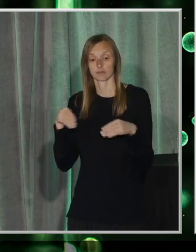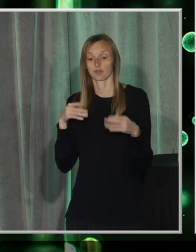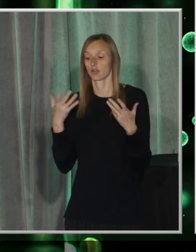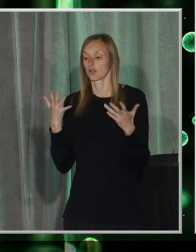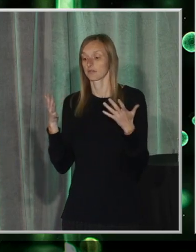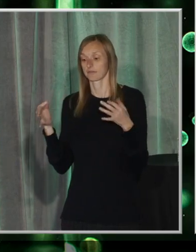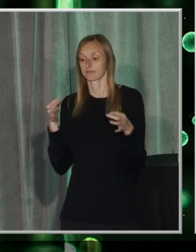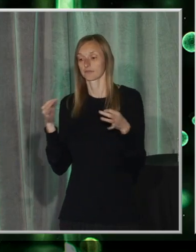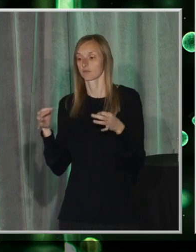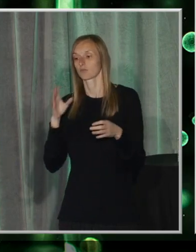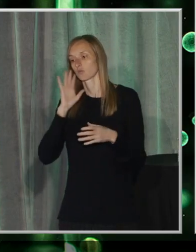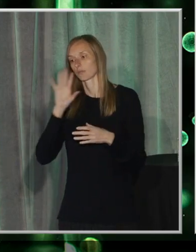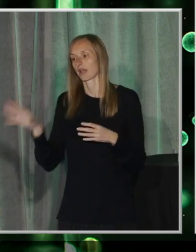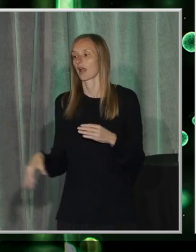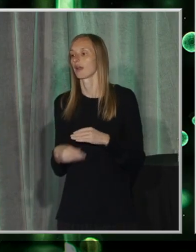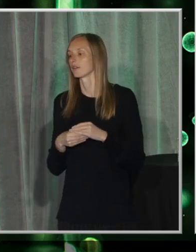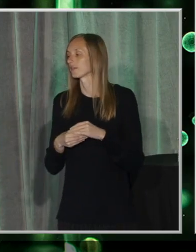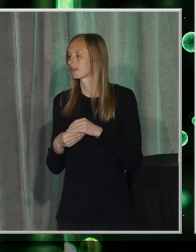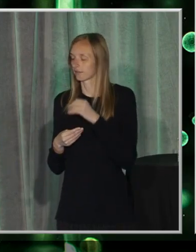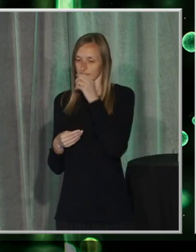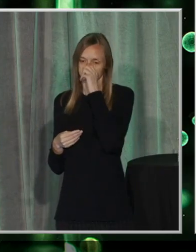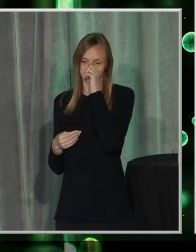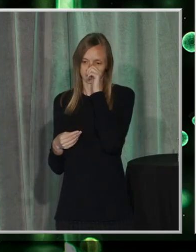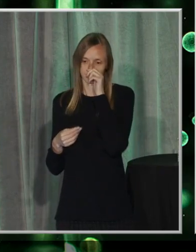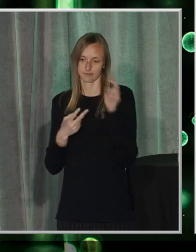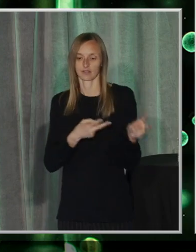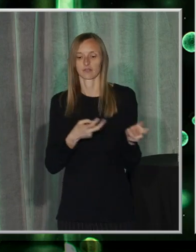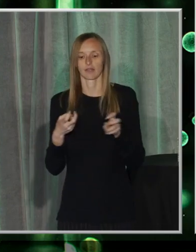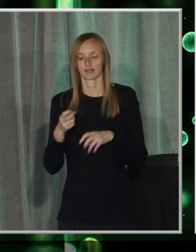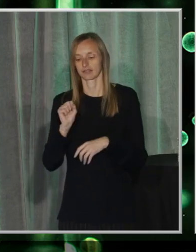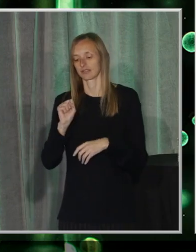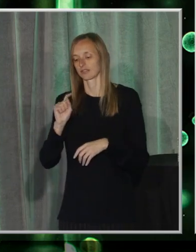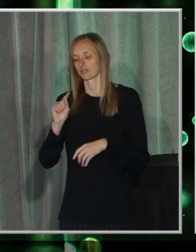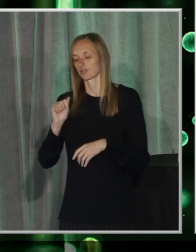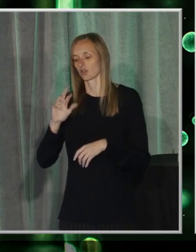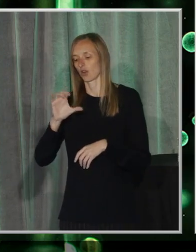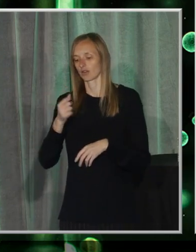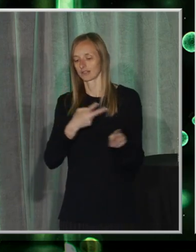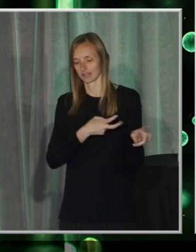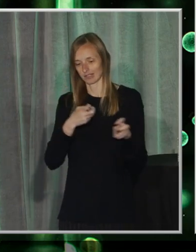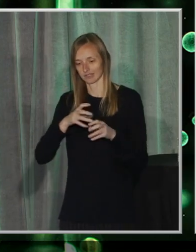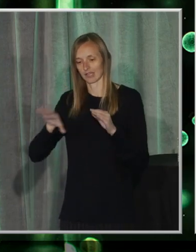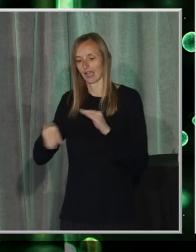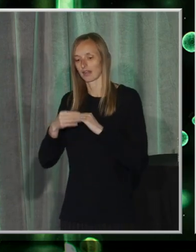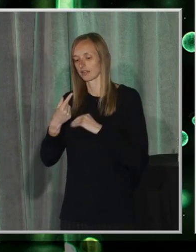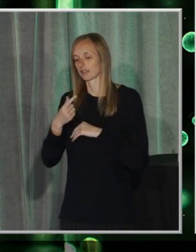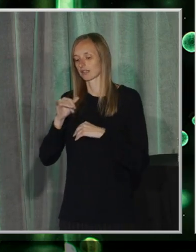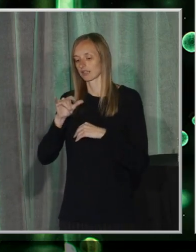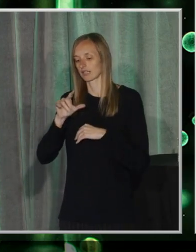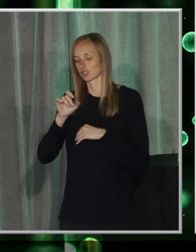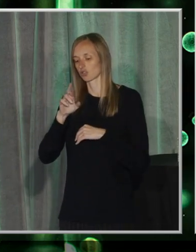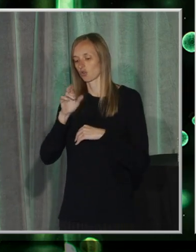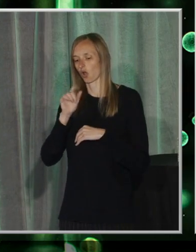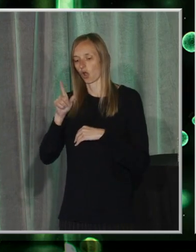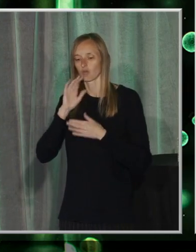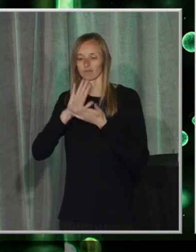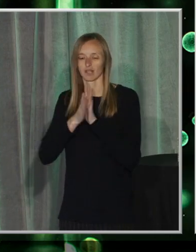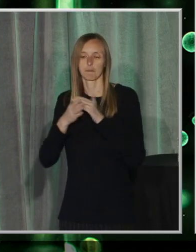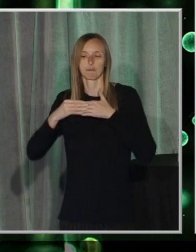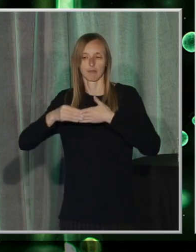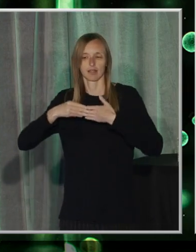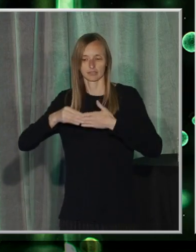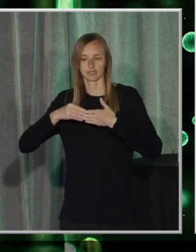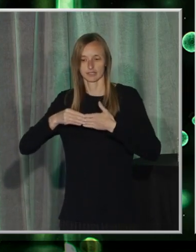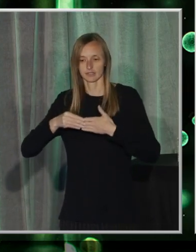mentioned, we'll be adding, we'll extract starch, then we'll add glycerol as a plasticizer, and then we will